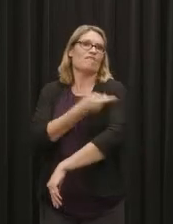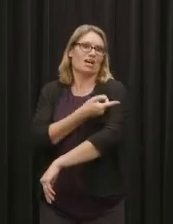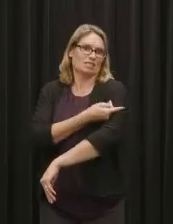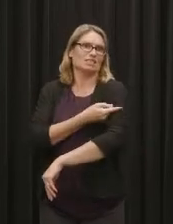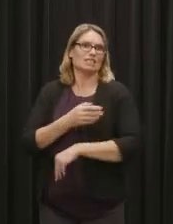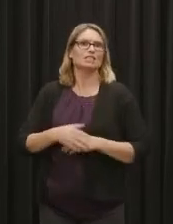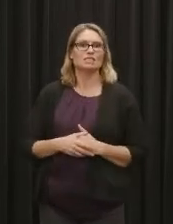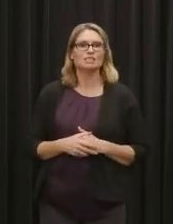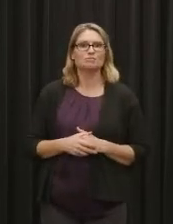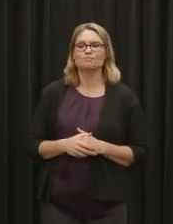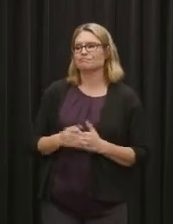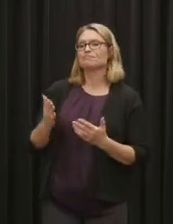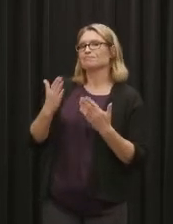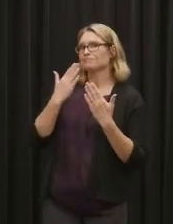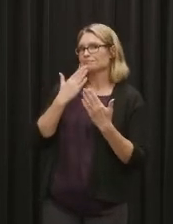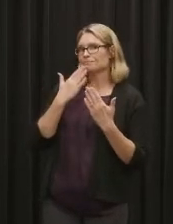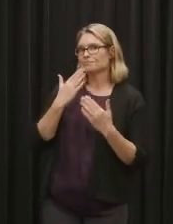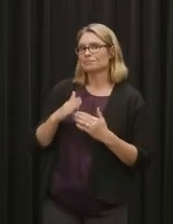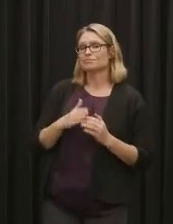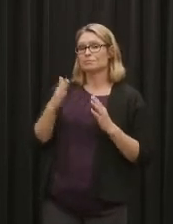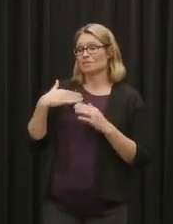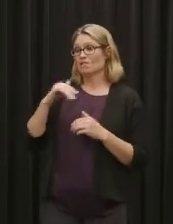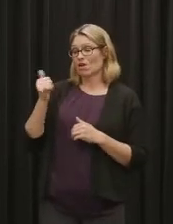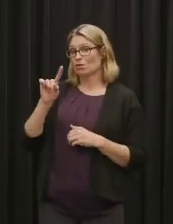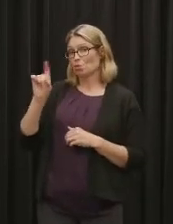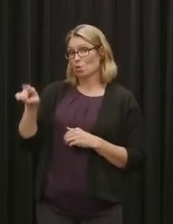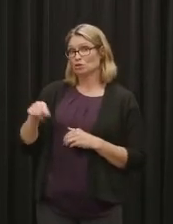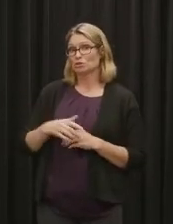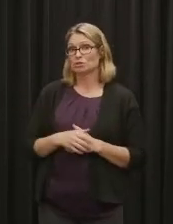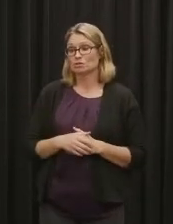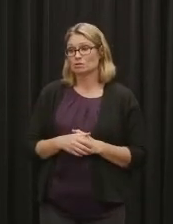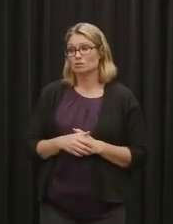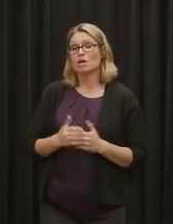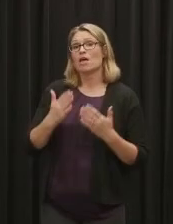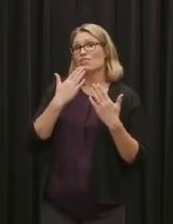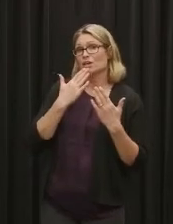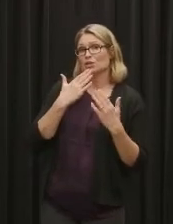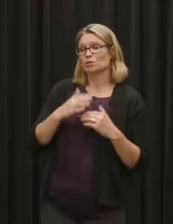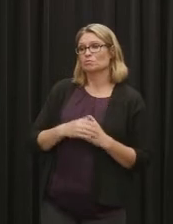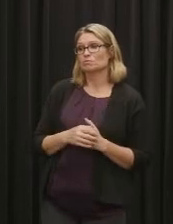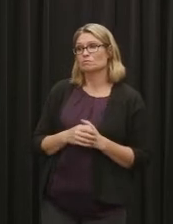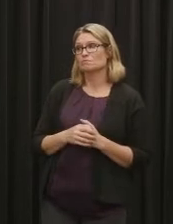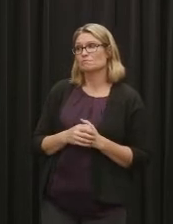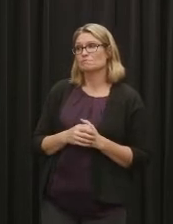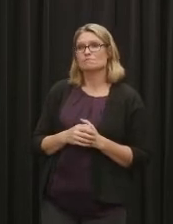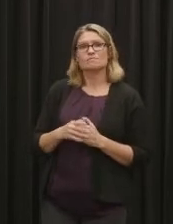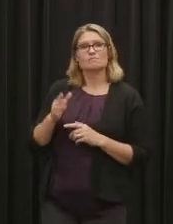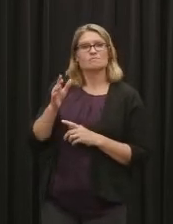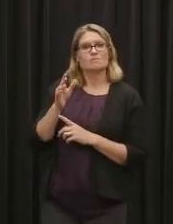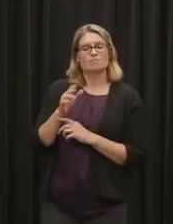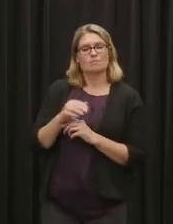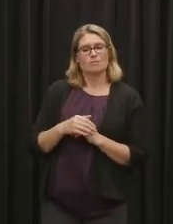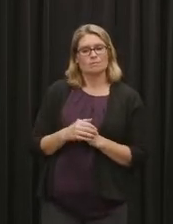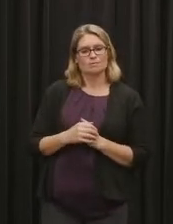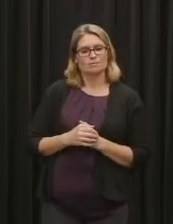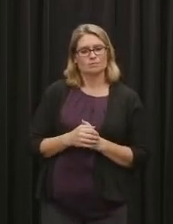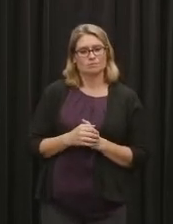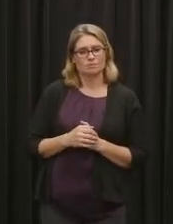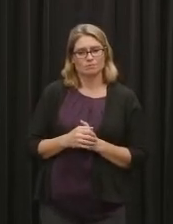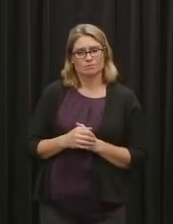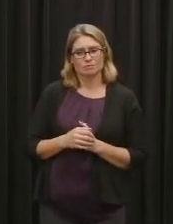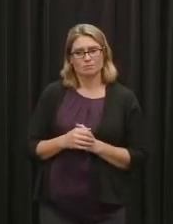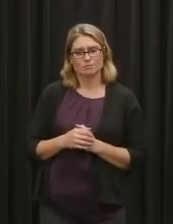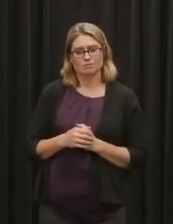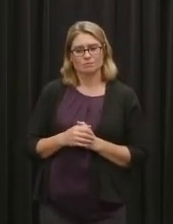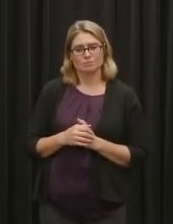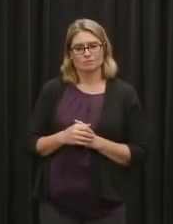vaccines. Thank you, Doctor. Ms. Hogarth, do you have a follow-up? I do, thank you, Bruce. Will New Brunswickers who've been fully vaccinated